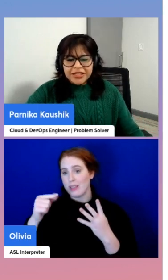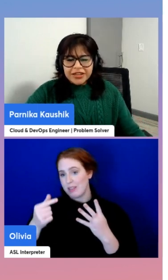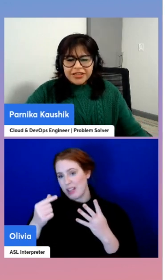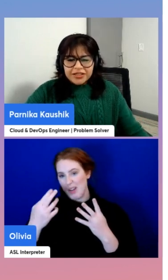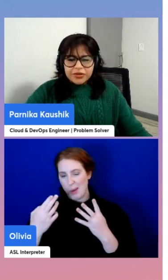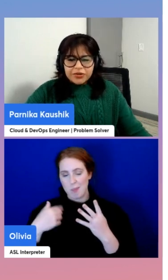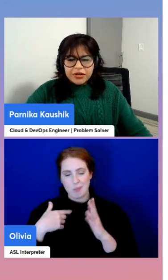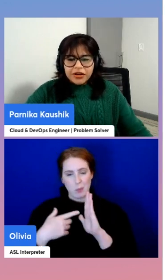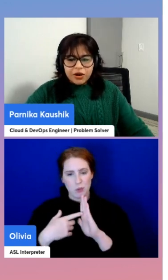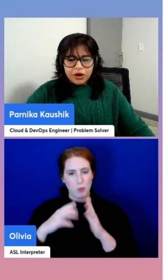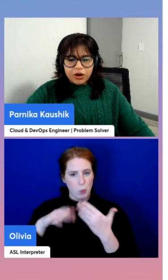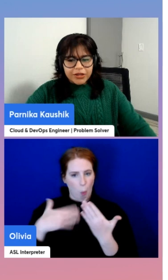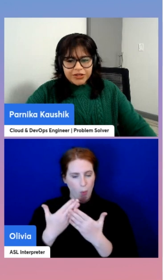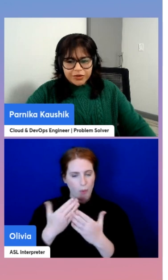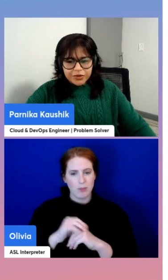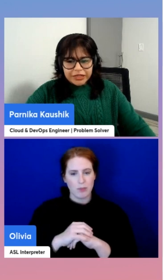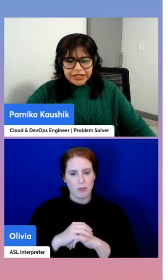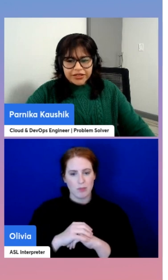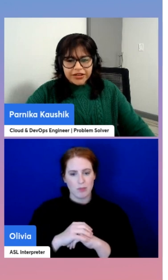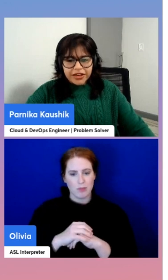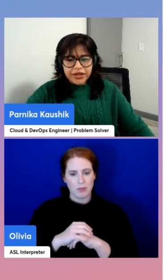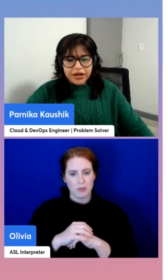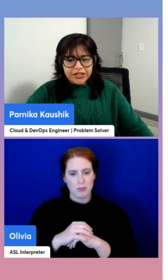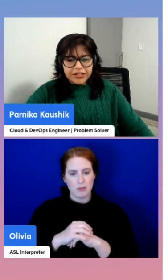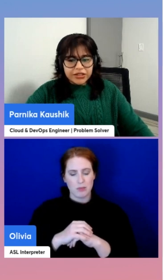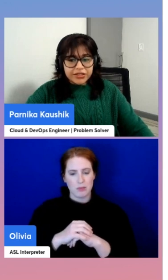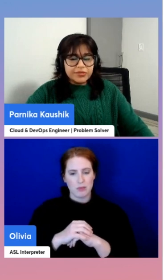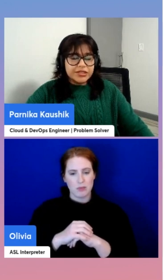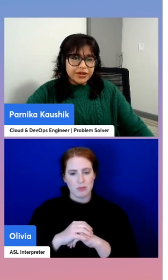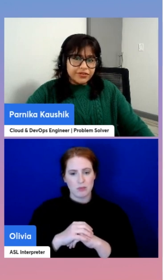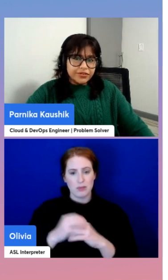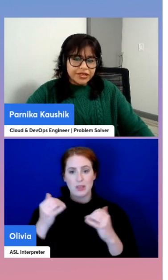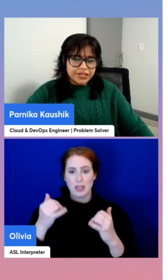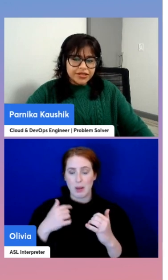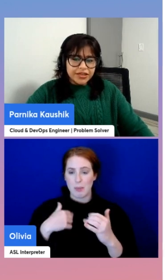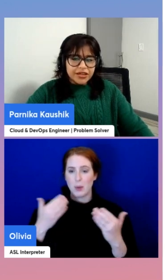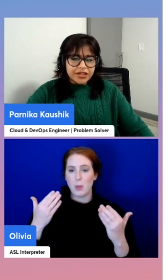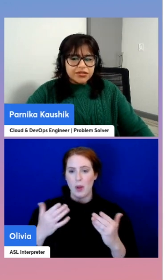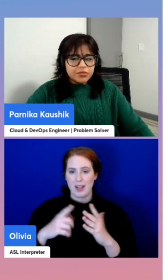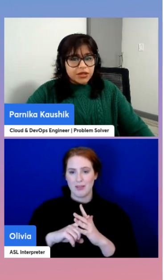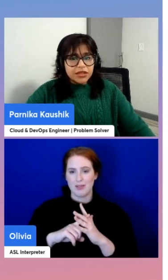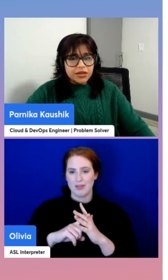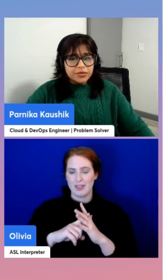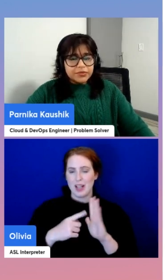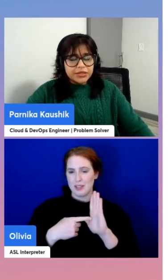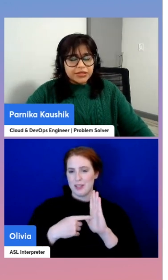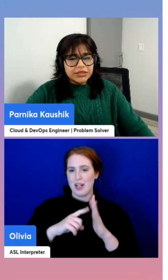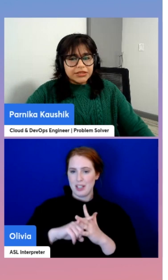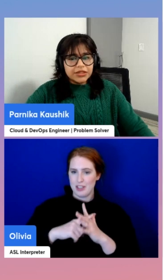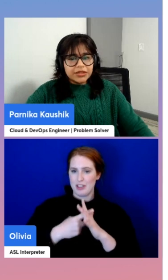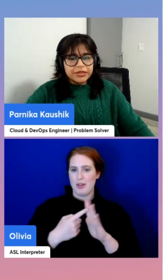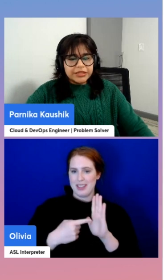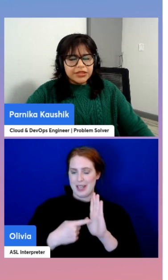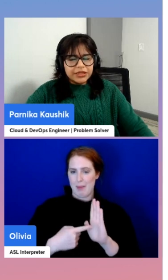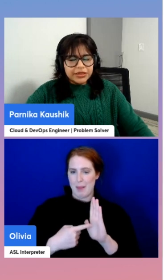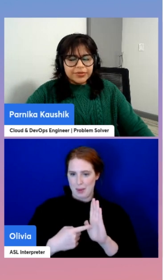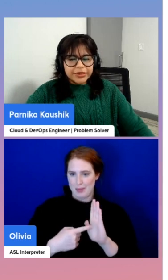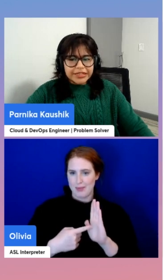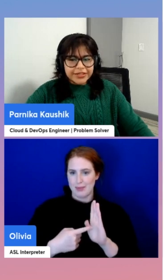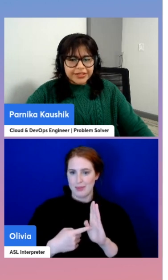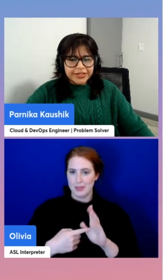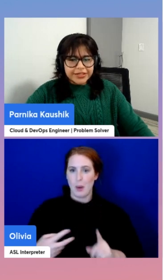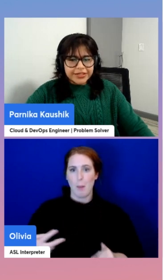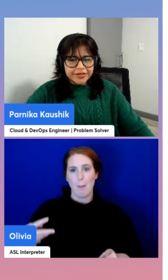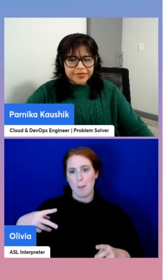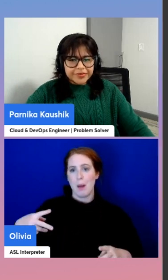that. So hope you're with me. I'm now entering the demo side of things. So buckle up because this is going to be a little